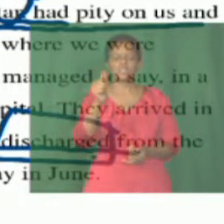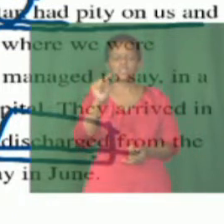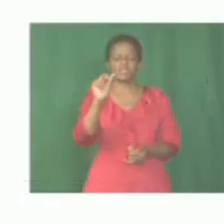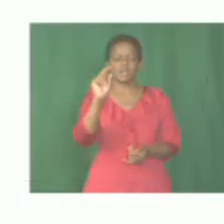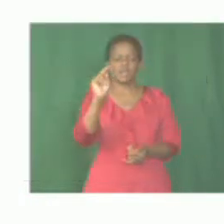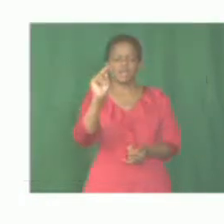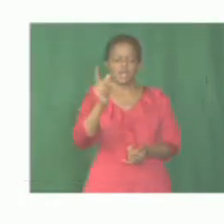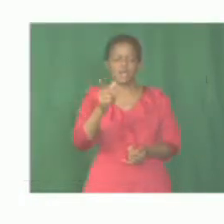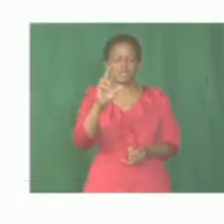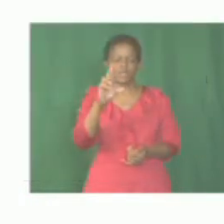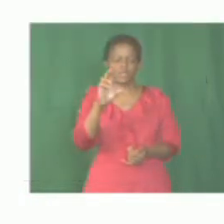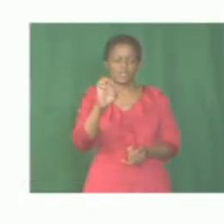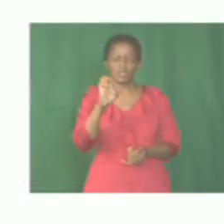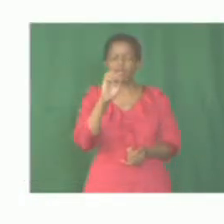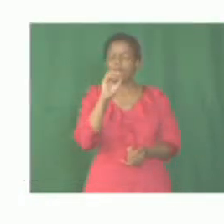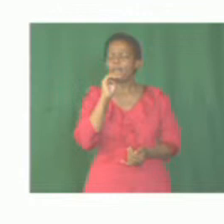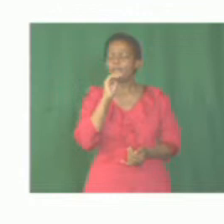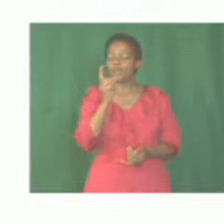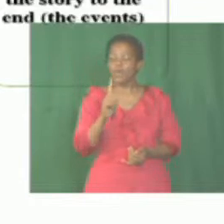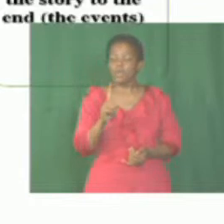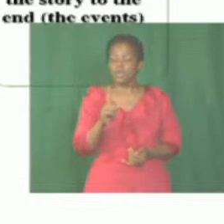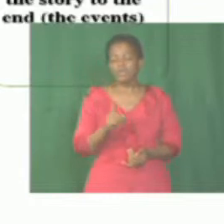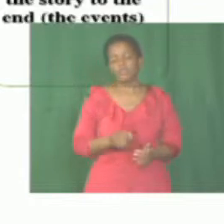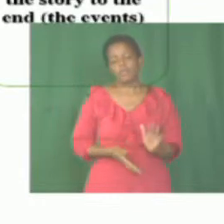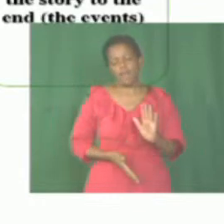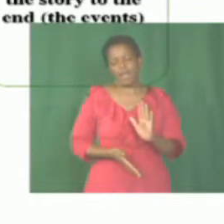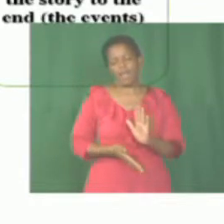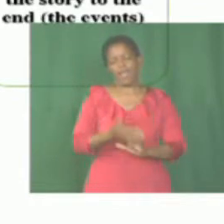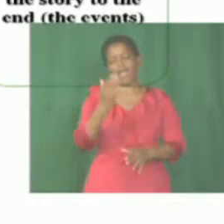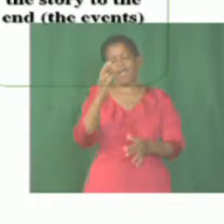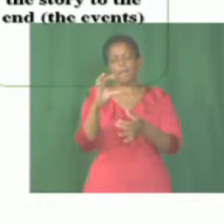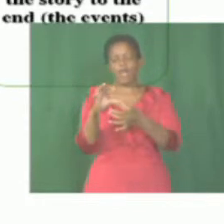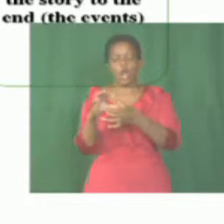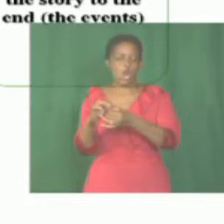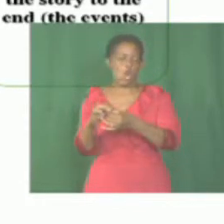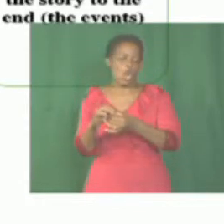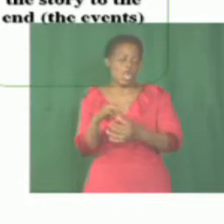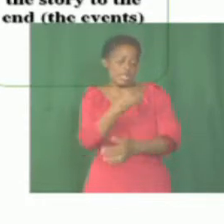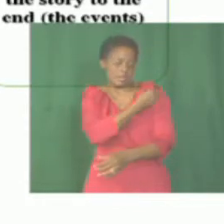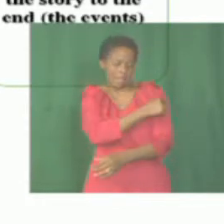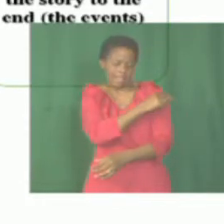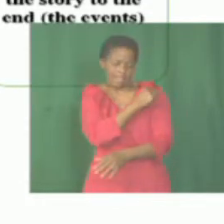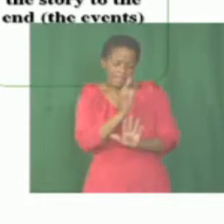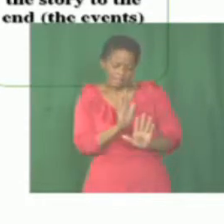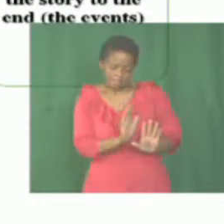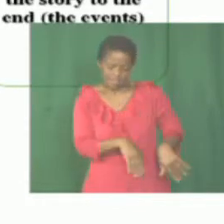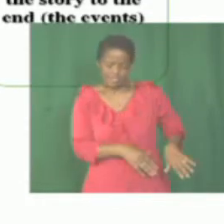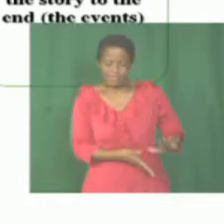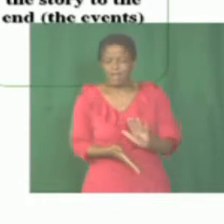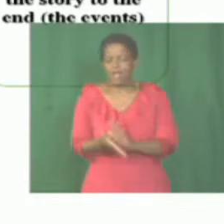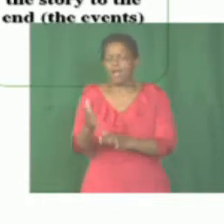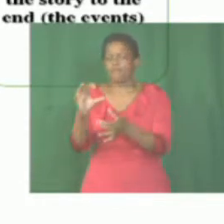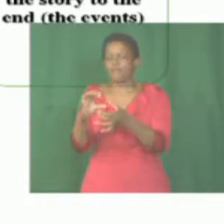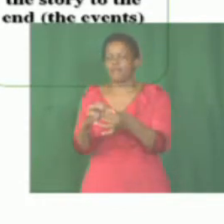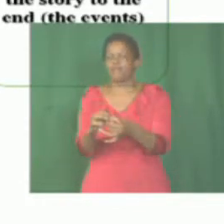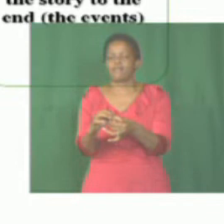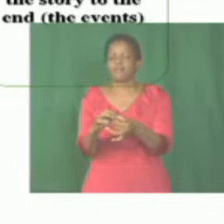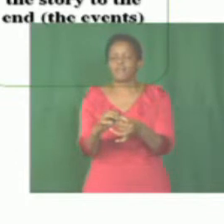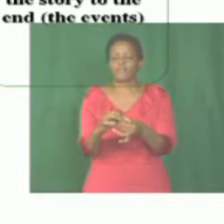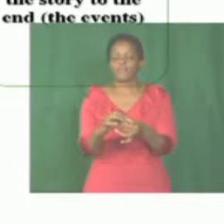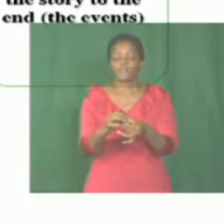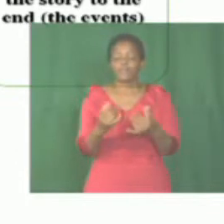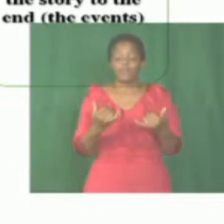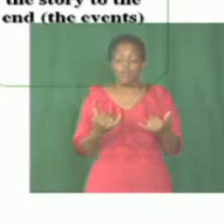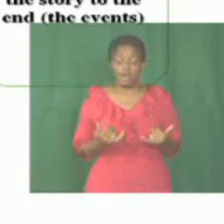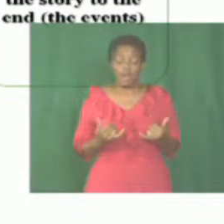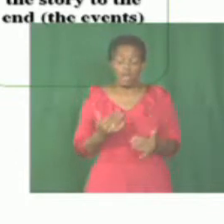from hospital. Now, once you have read and finished the story, what you need to